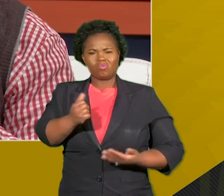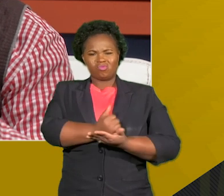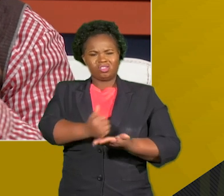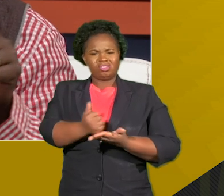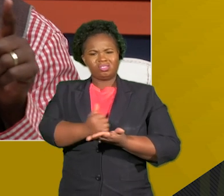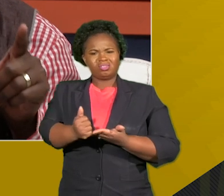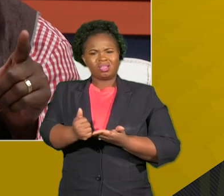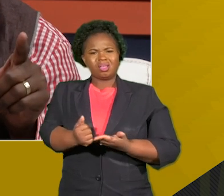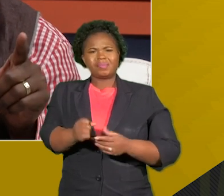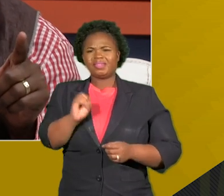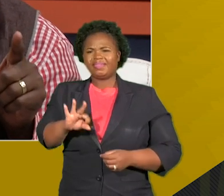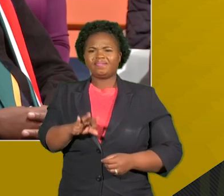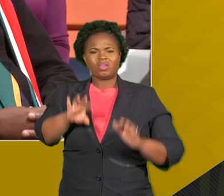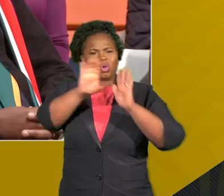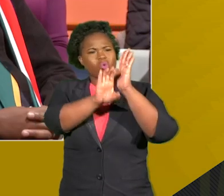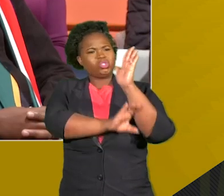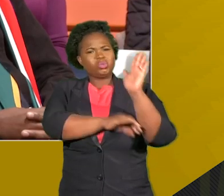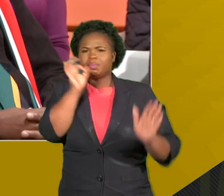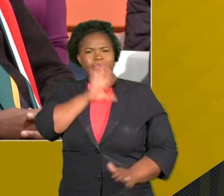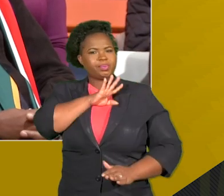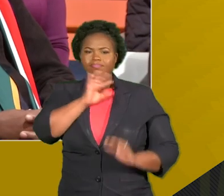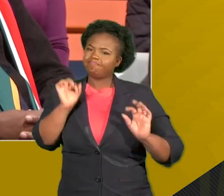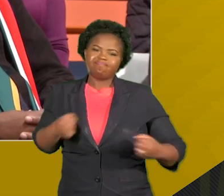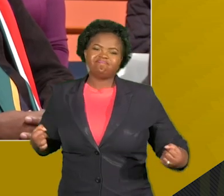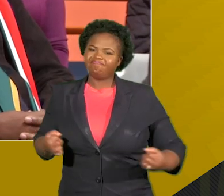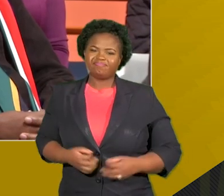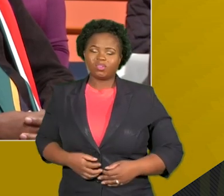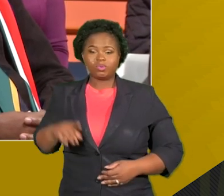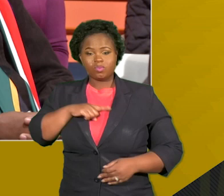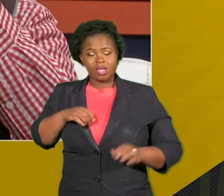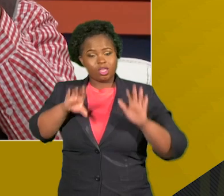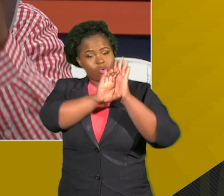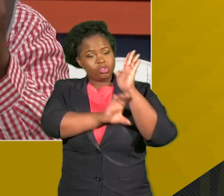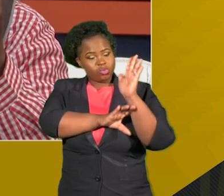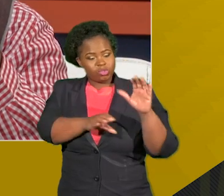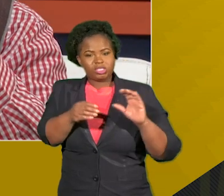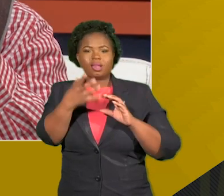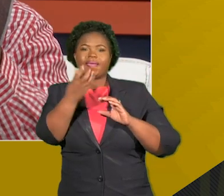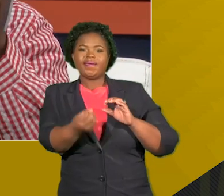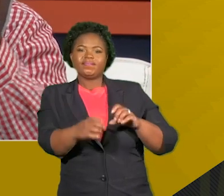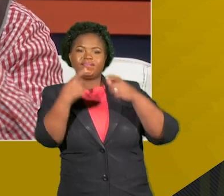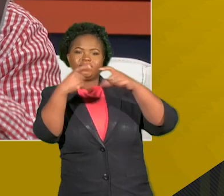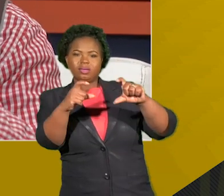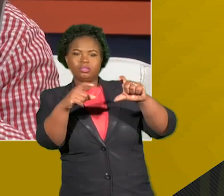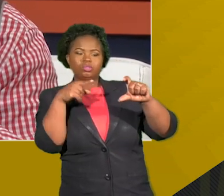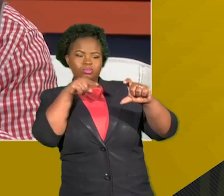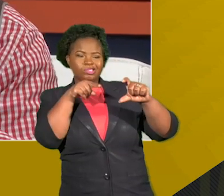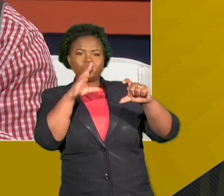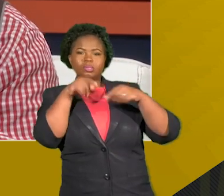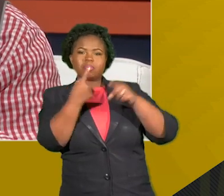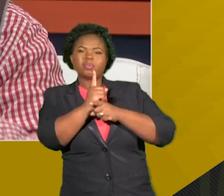Africa without a constitution. Okay. So within the constitution, there is a clause that talks about